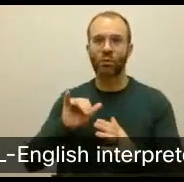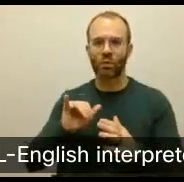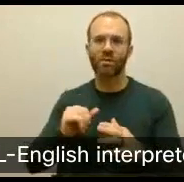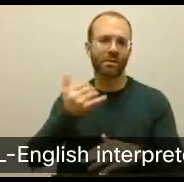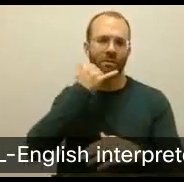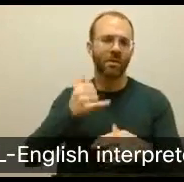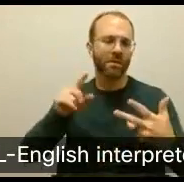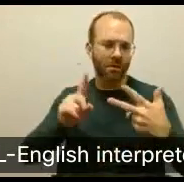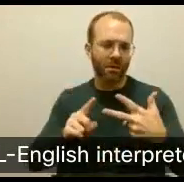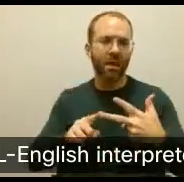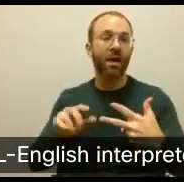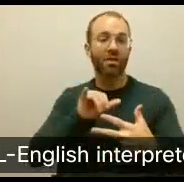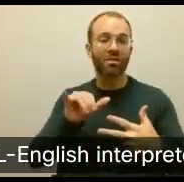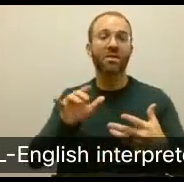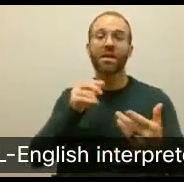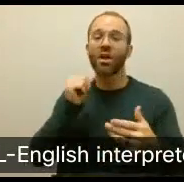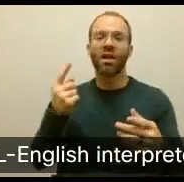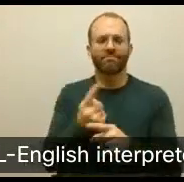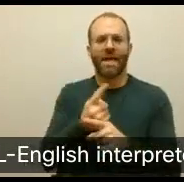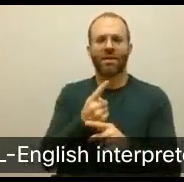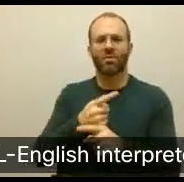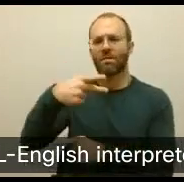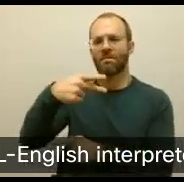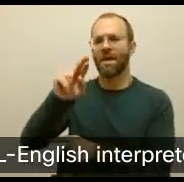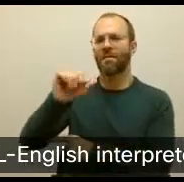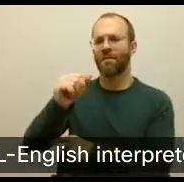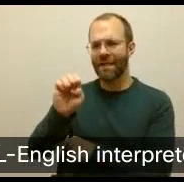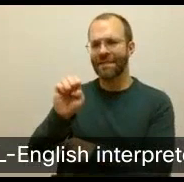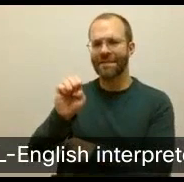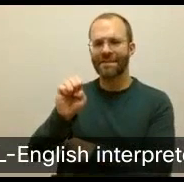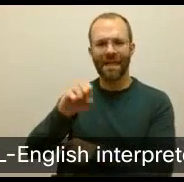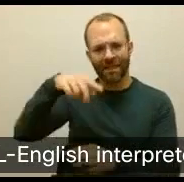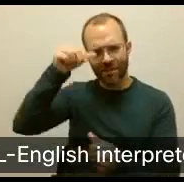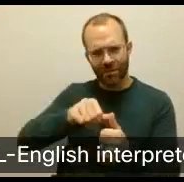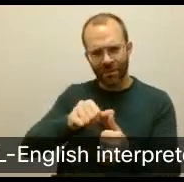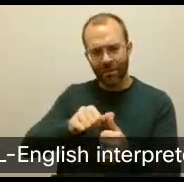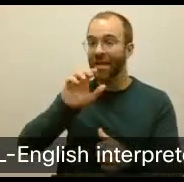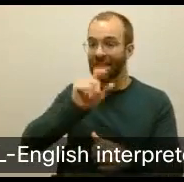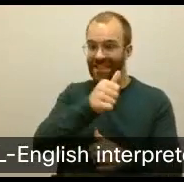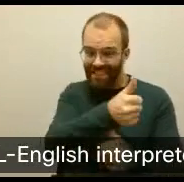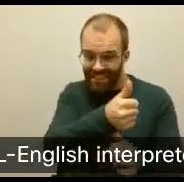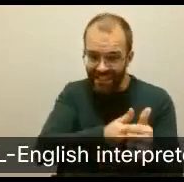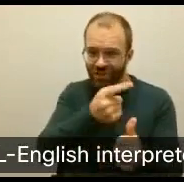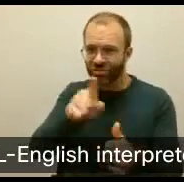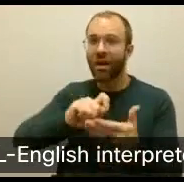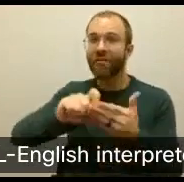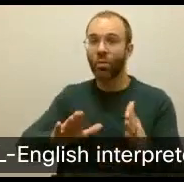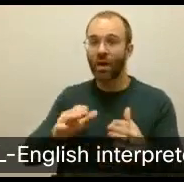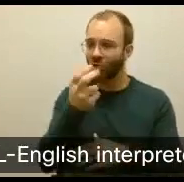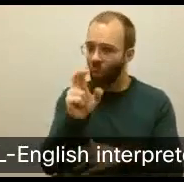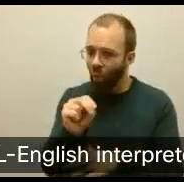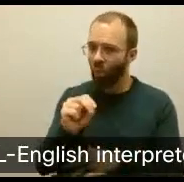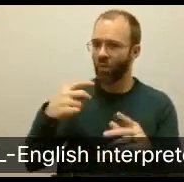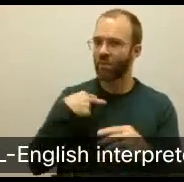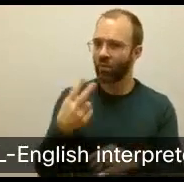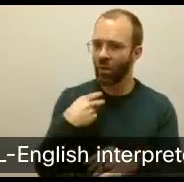adequately paraphrased. A paraphrase, to remind us, needs to be in the writer's own voice. So that means using your own